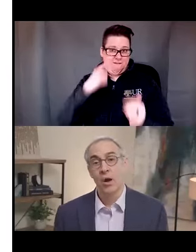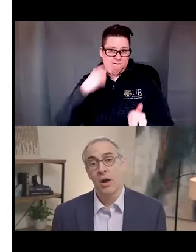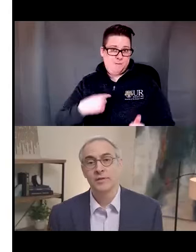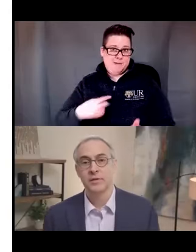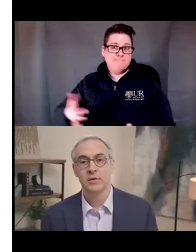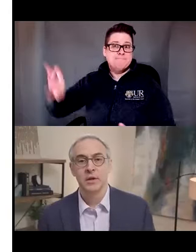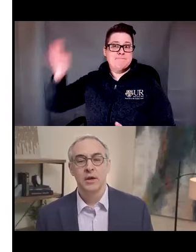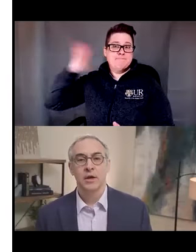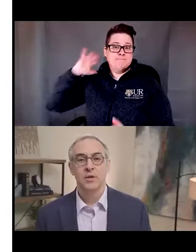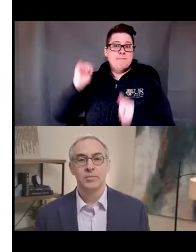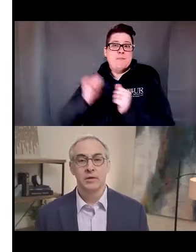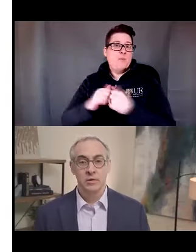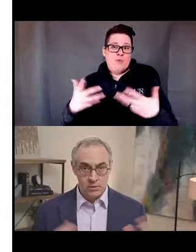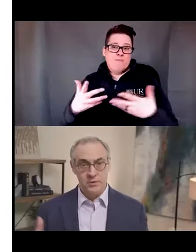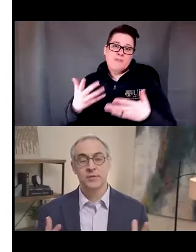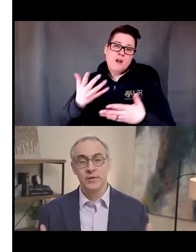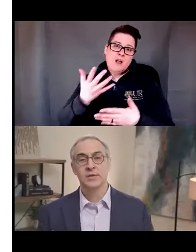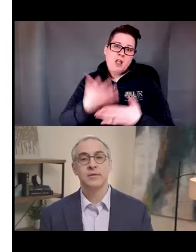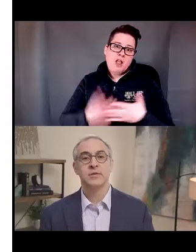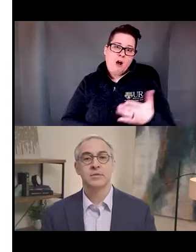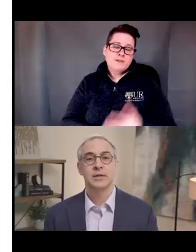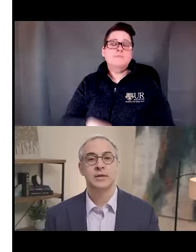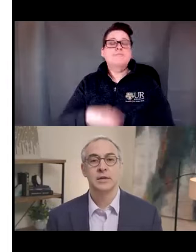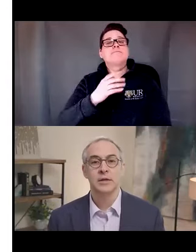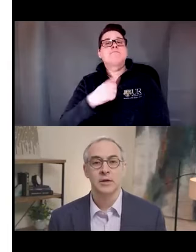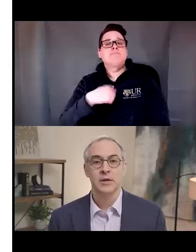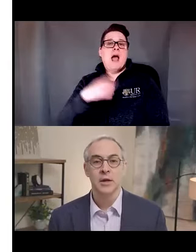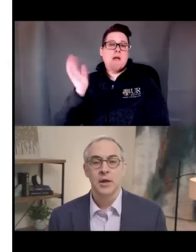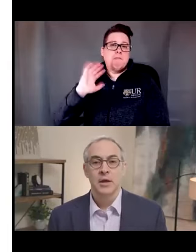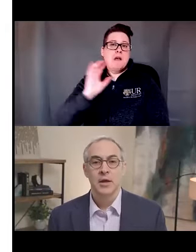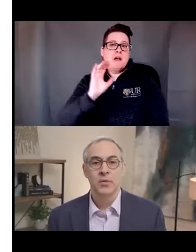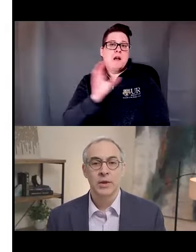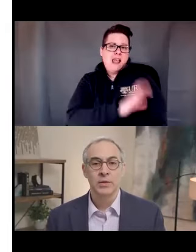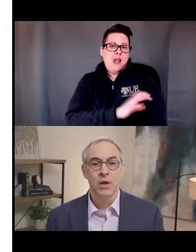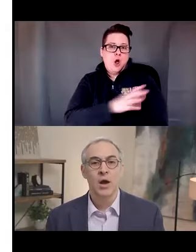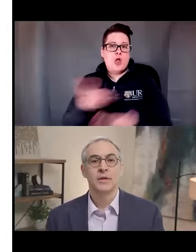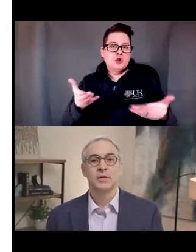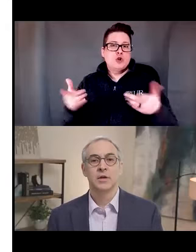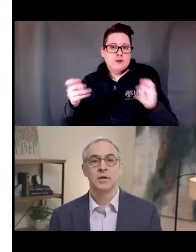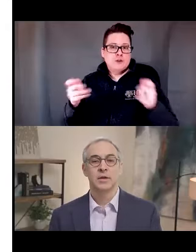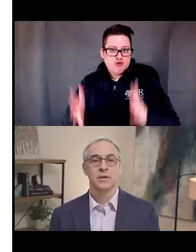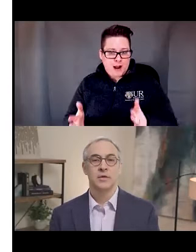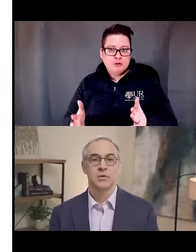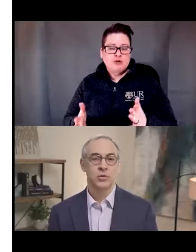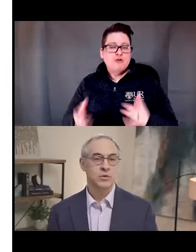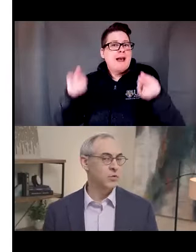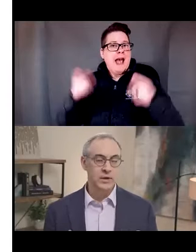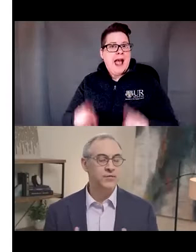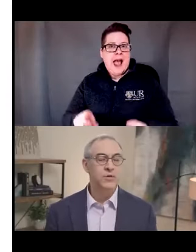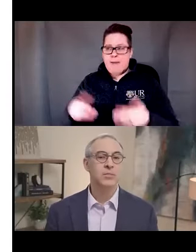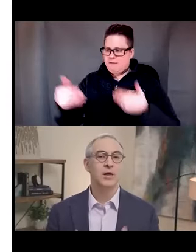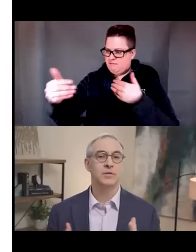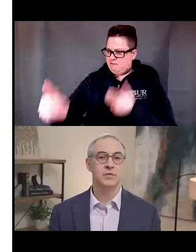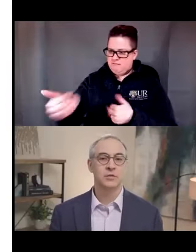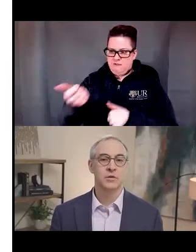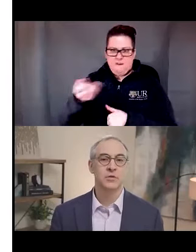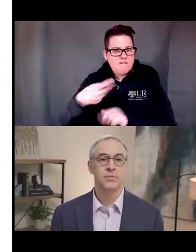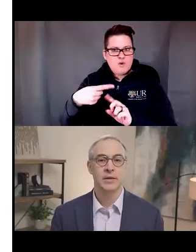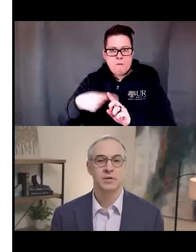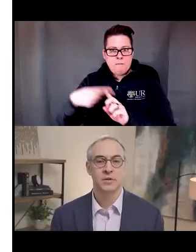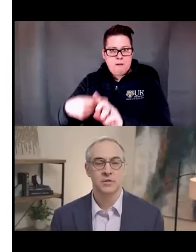with loss. In a clinical service that I was directing here, we lost in a course of only a few